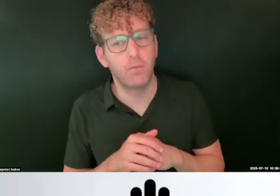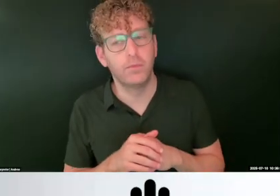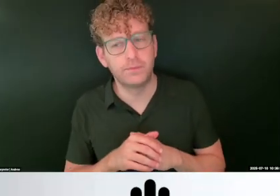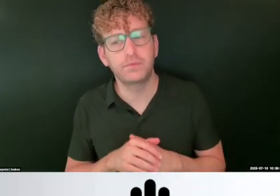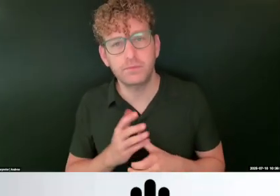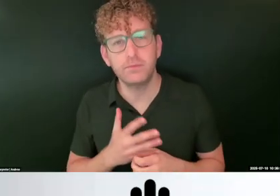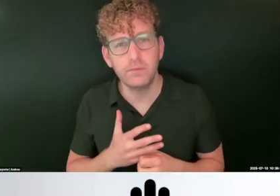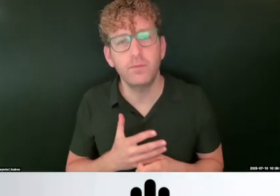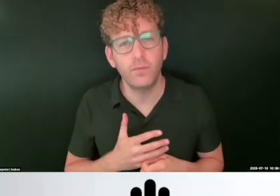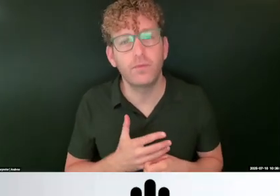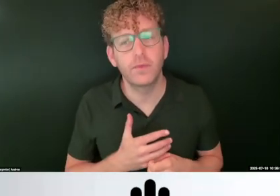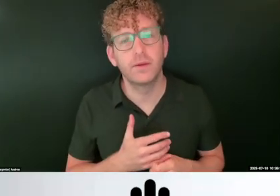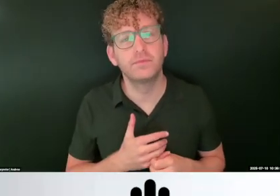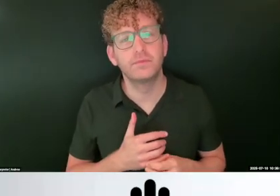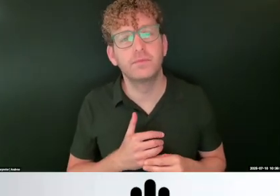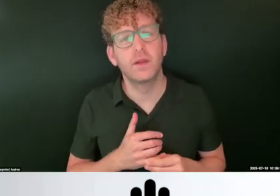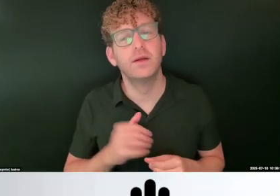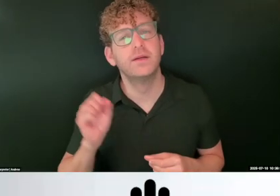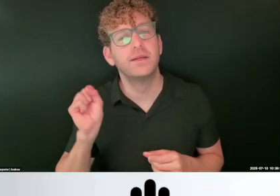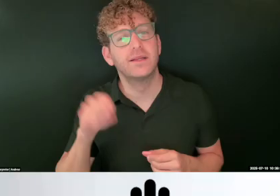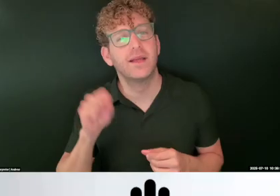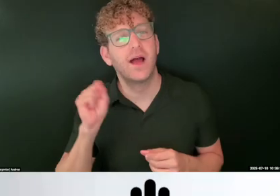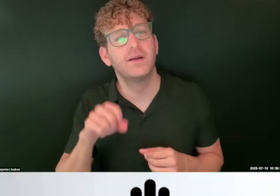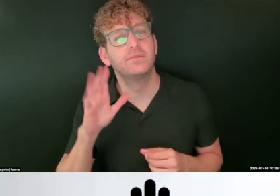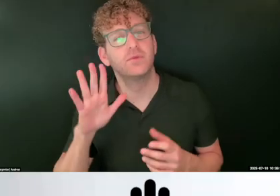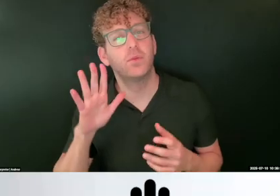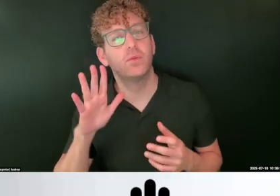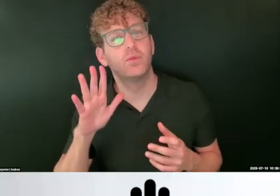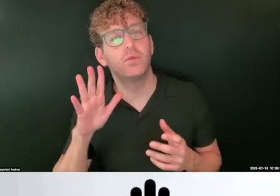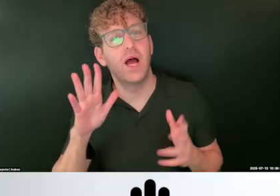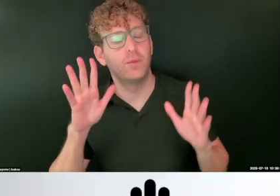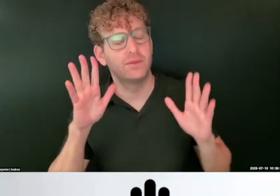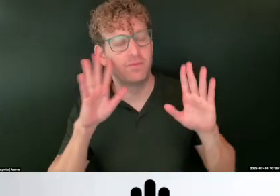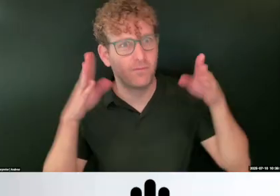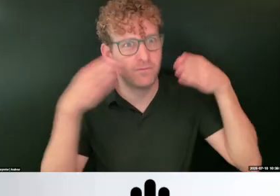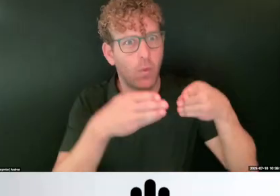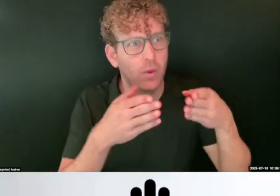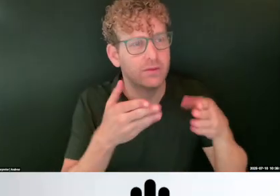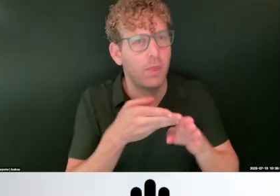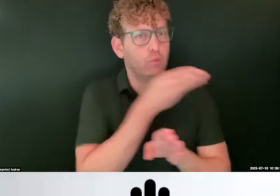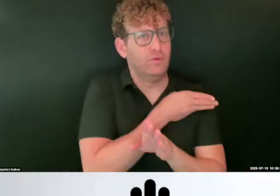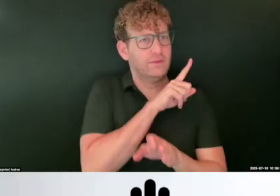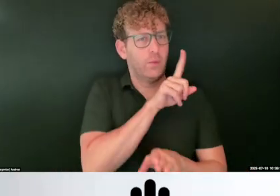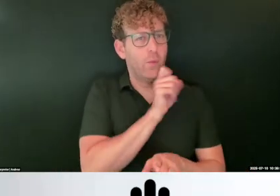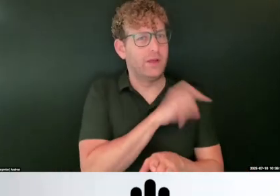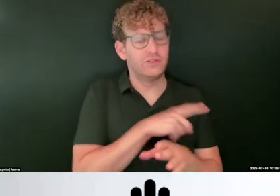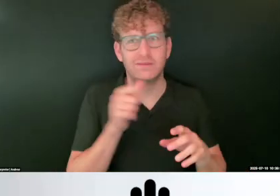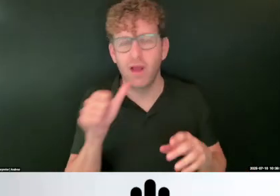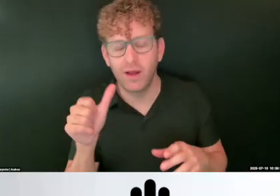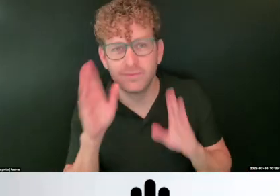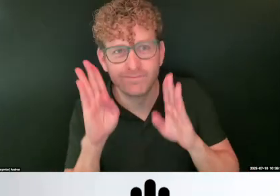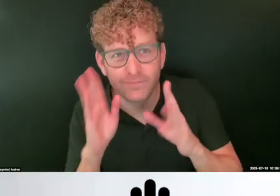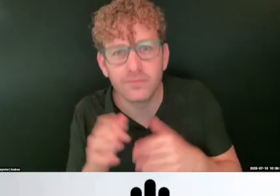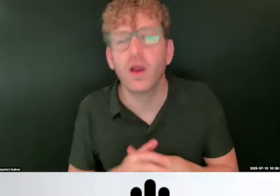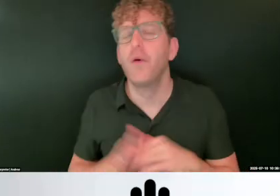Aaron. I was focused on the last question, so I didn't hear it. Go ahead, Aaron. I was just gonna say, in terms of the